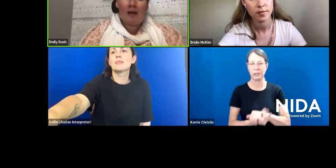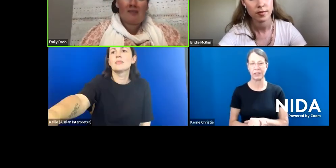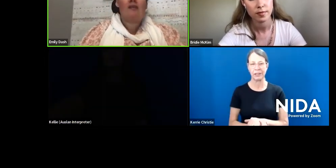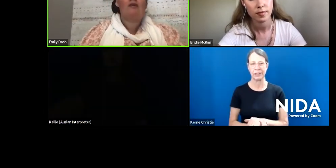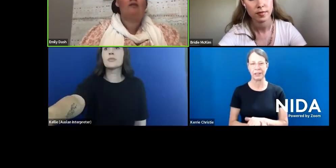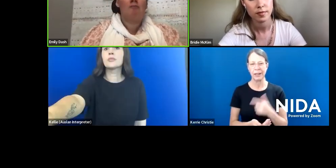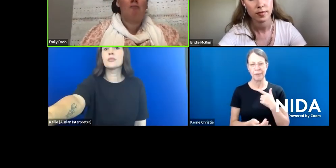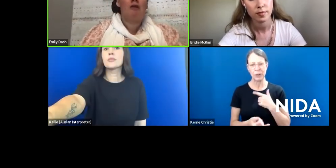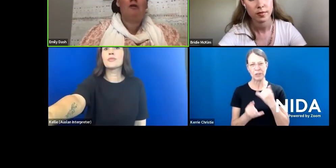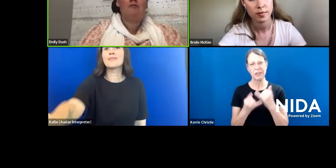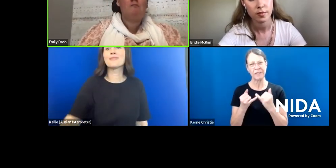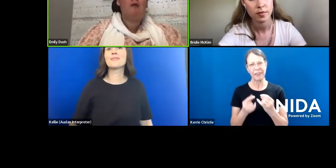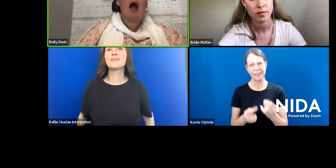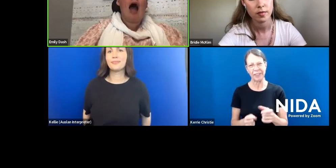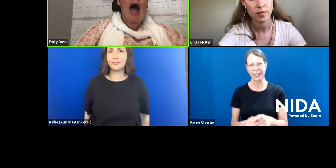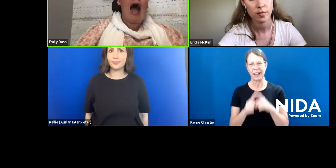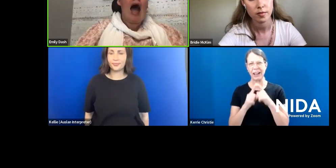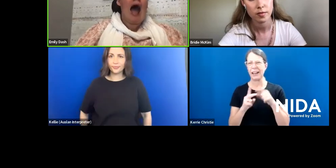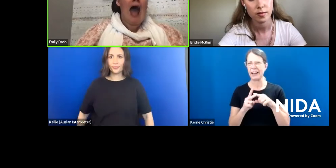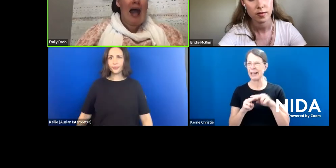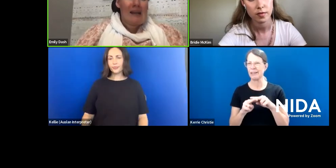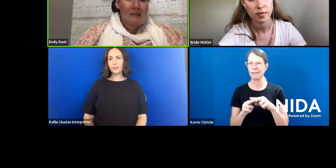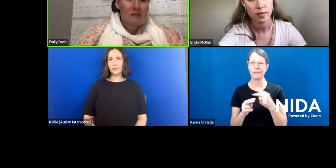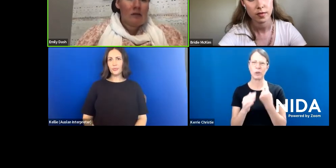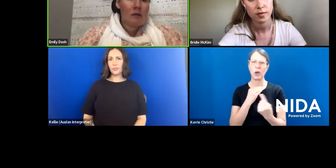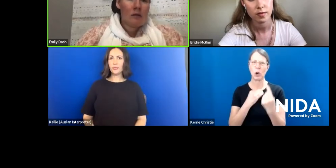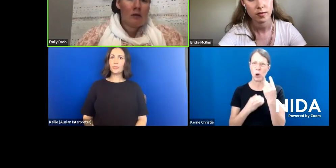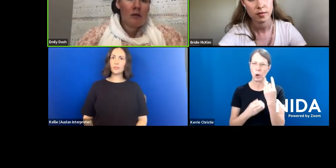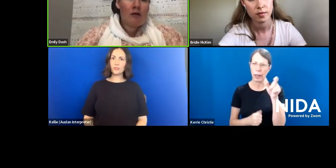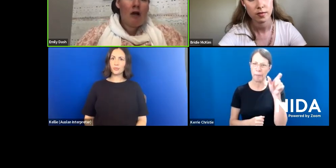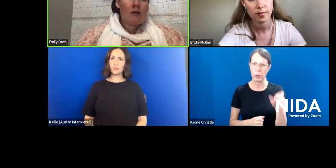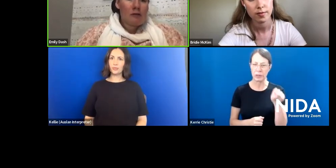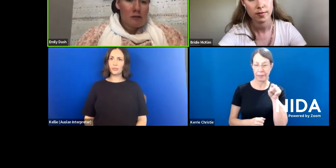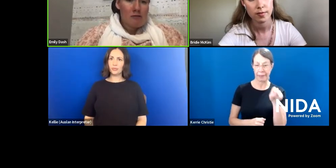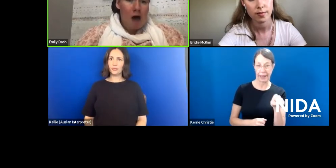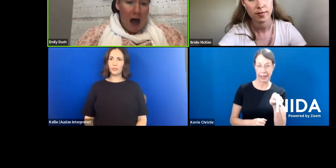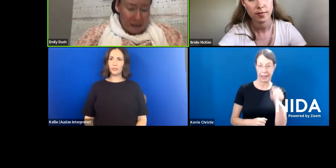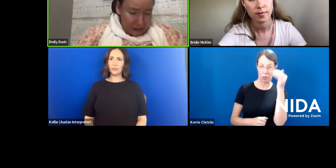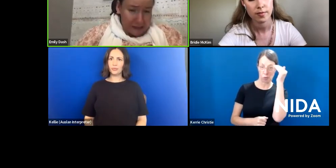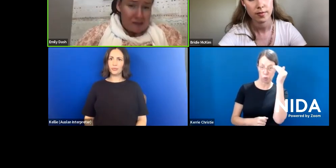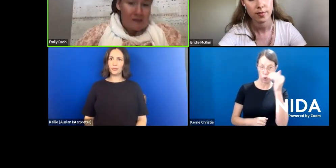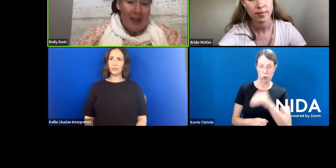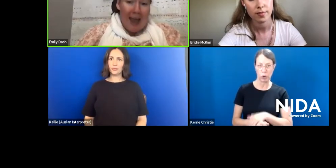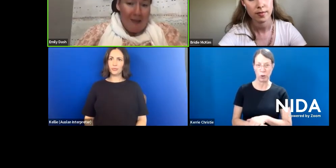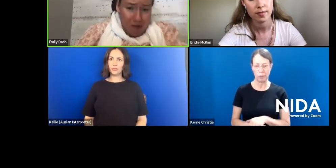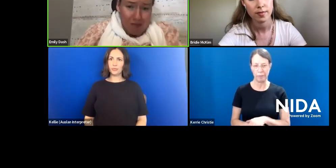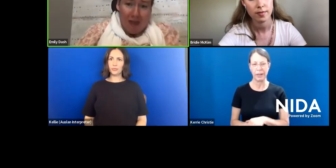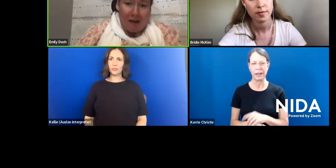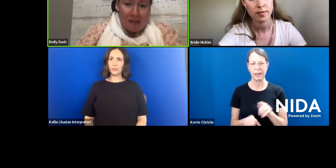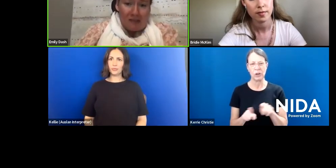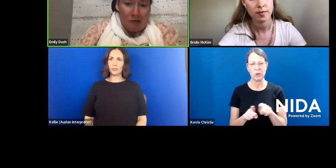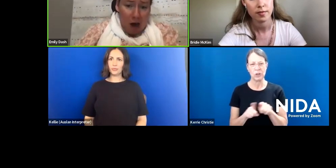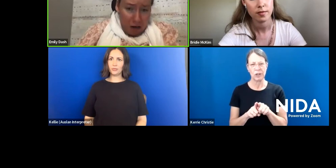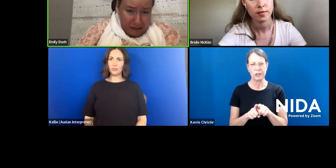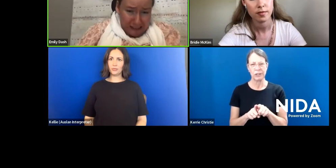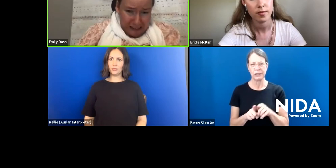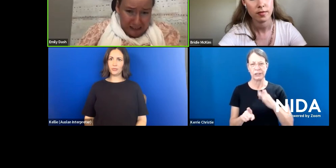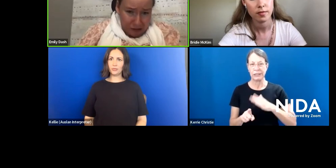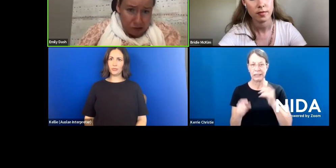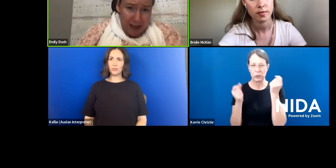only person in a room and to understand that there is